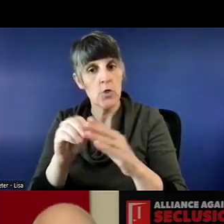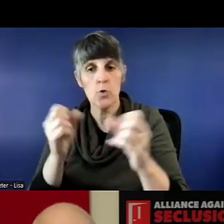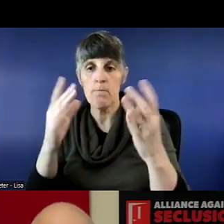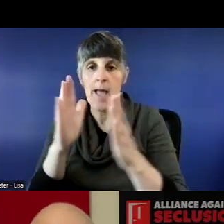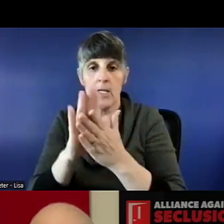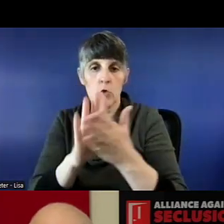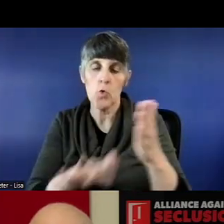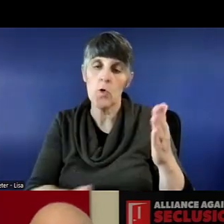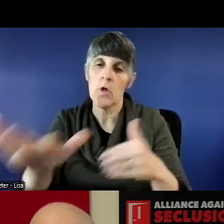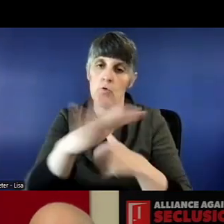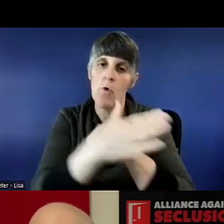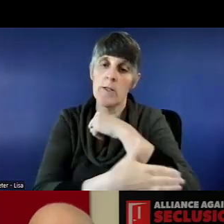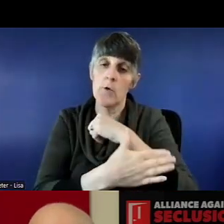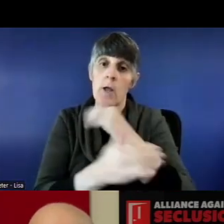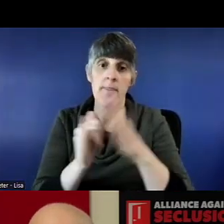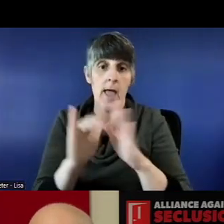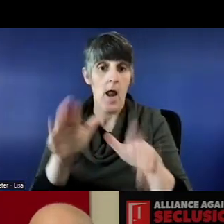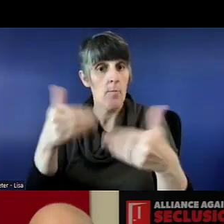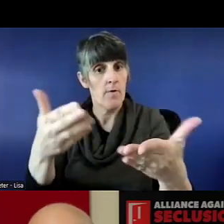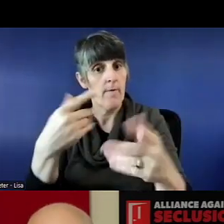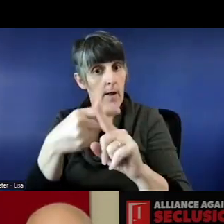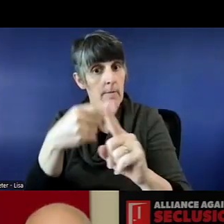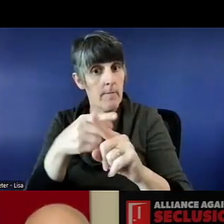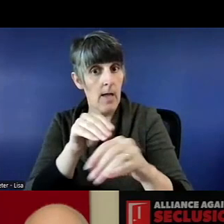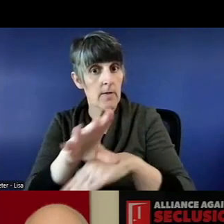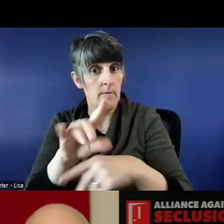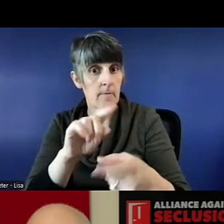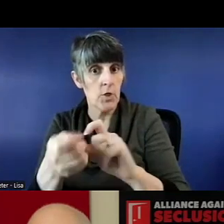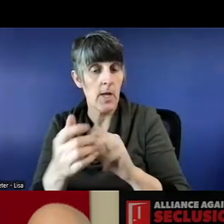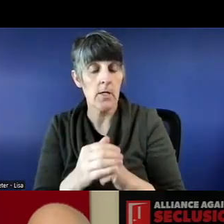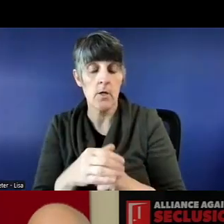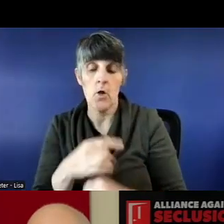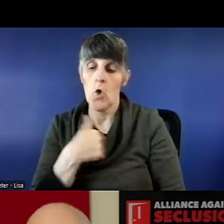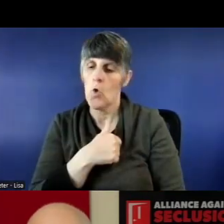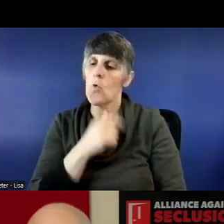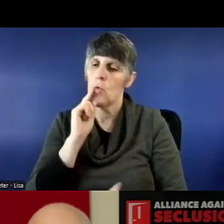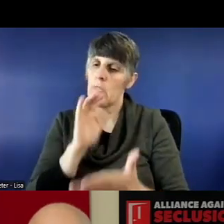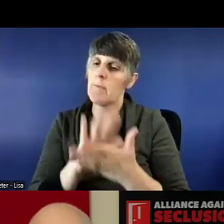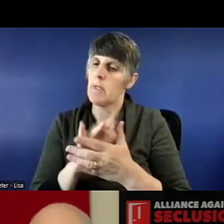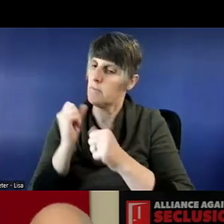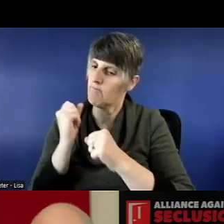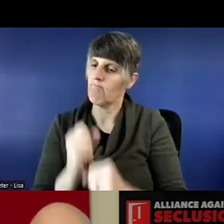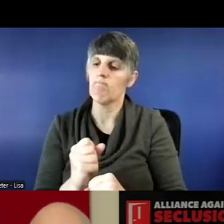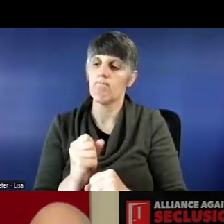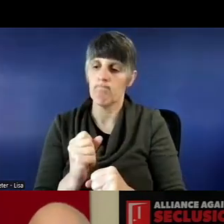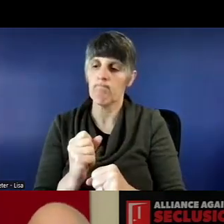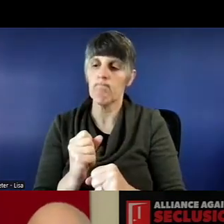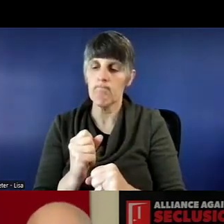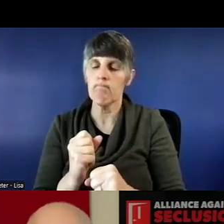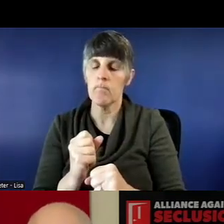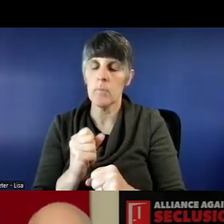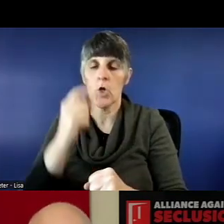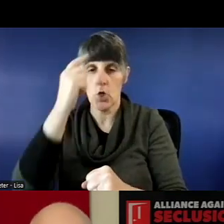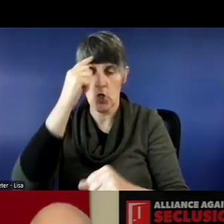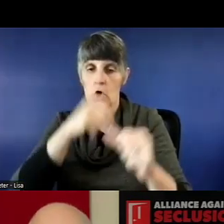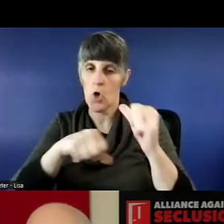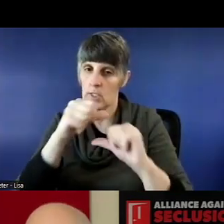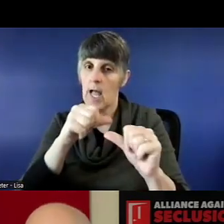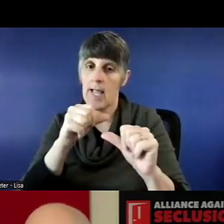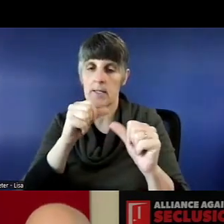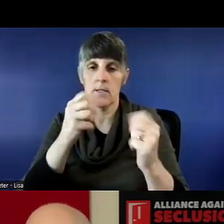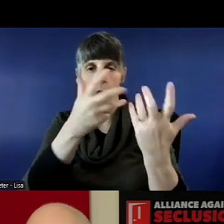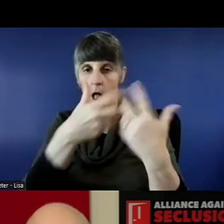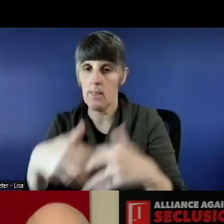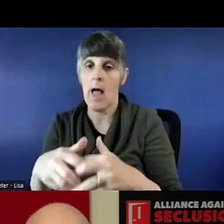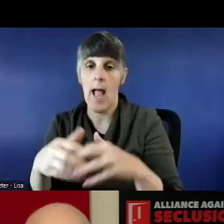country that are creating positive change. We believe very strongly in neuroscience-aligned approaches